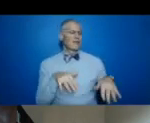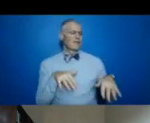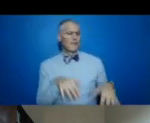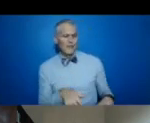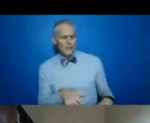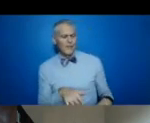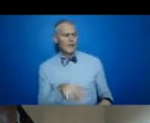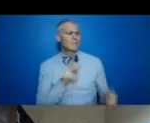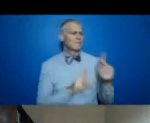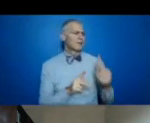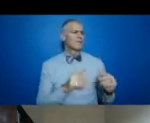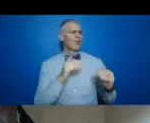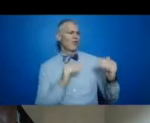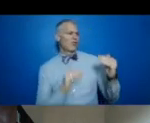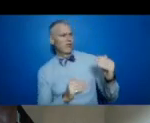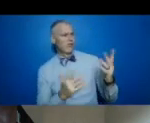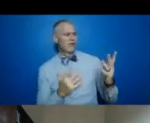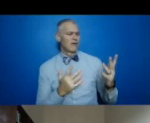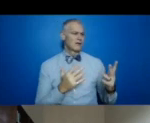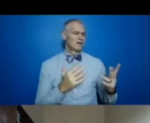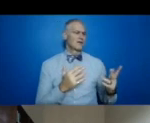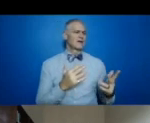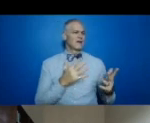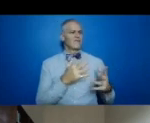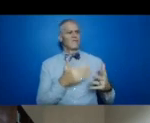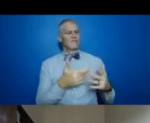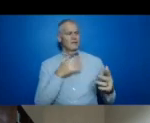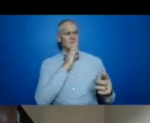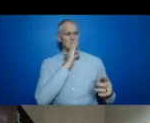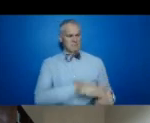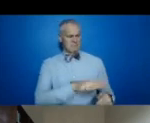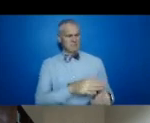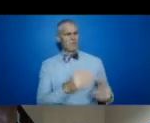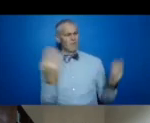people feeling less than me, people feeling intentionally silenced and invisibilized,